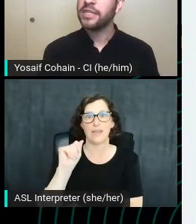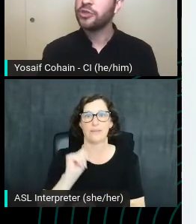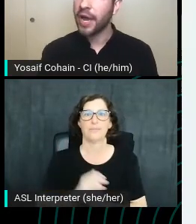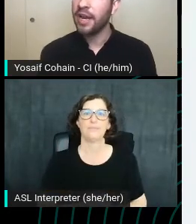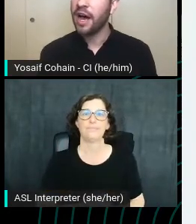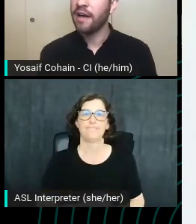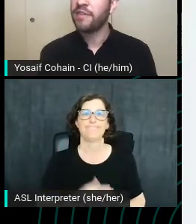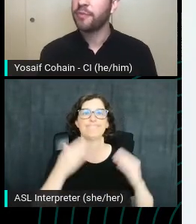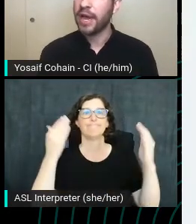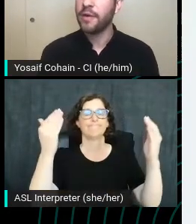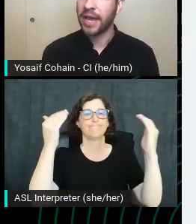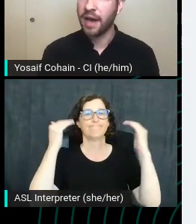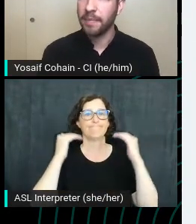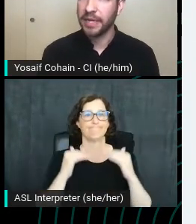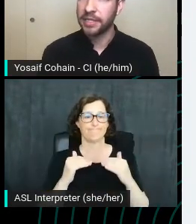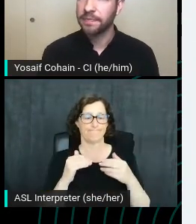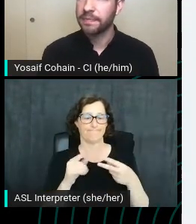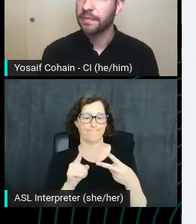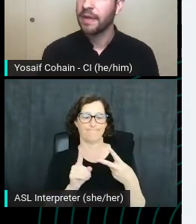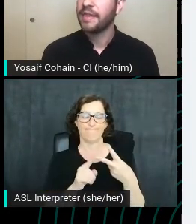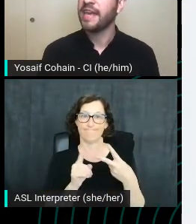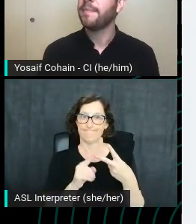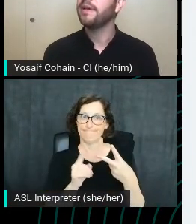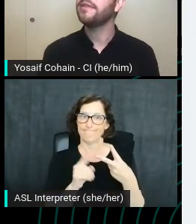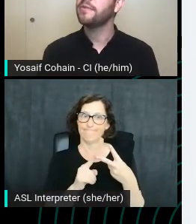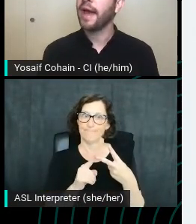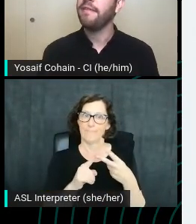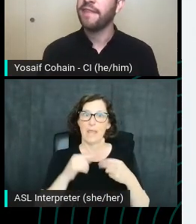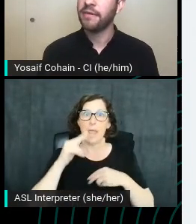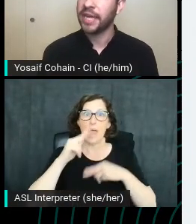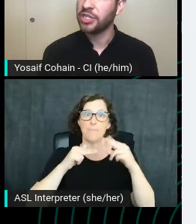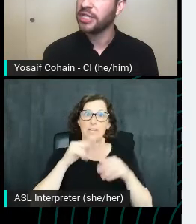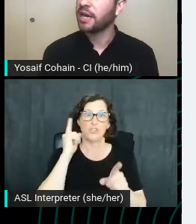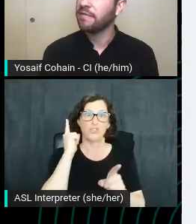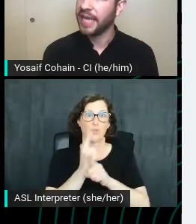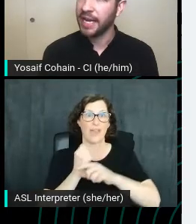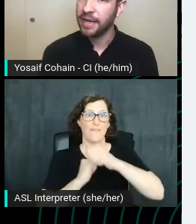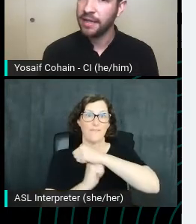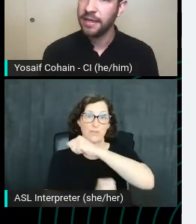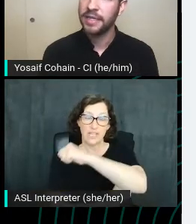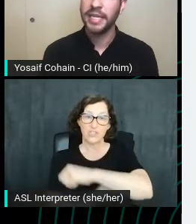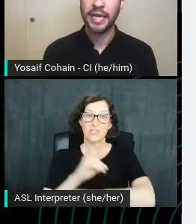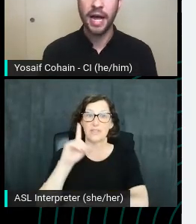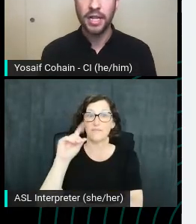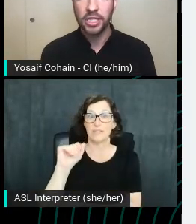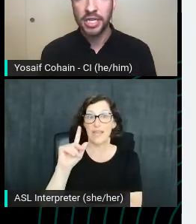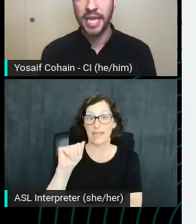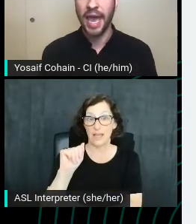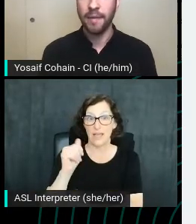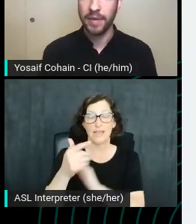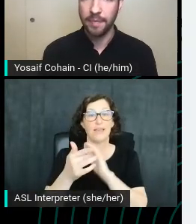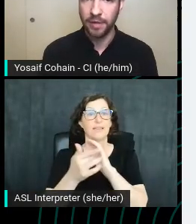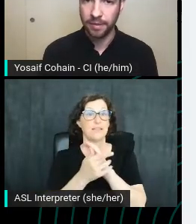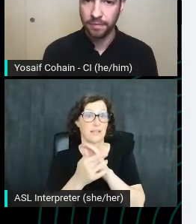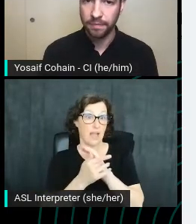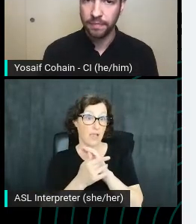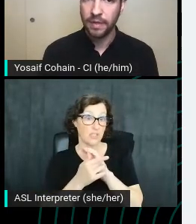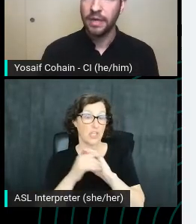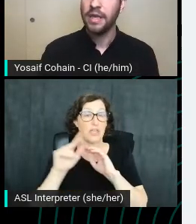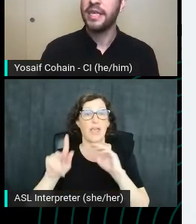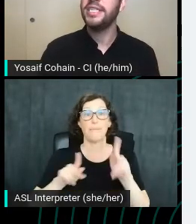The next trait of the breakaway companies, they build the right foundations of data, technologies, and